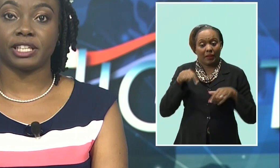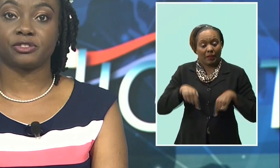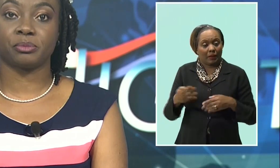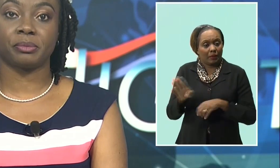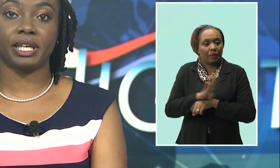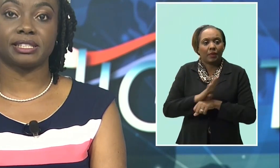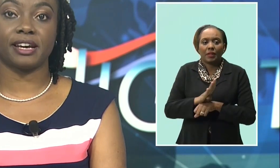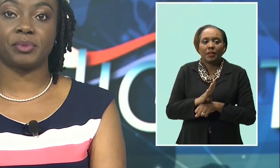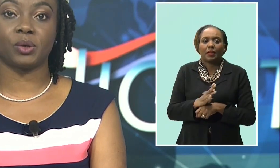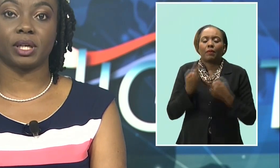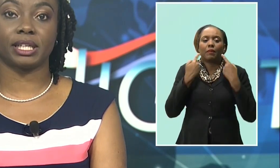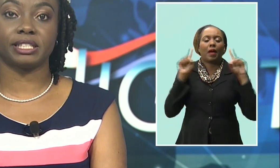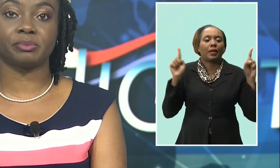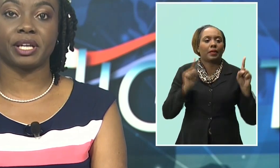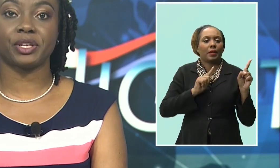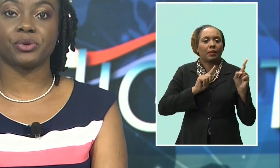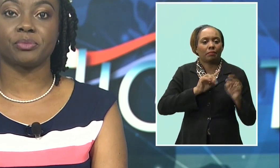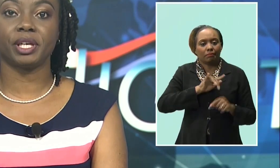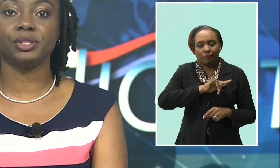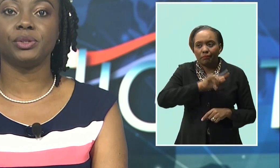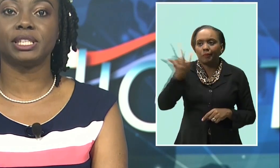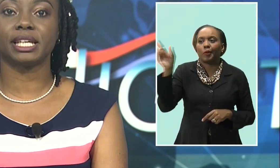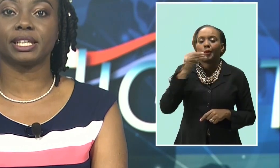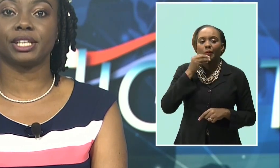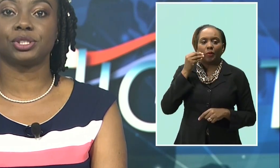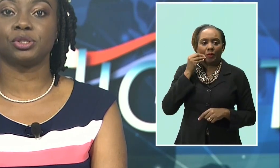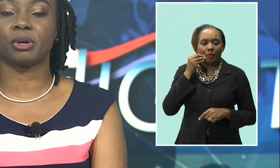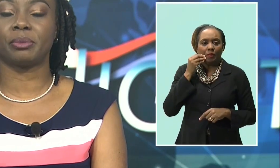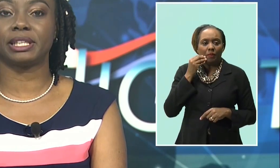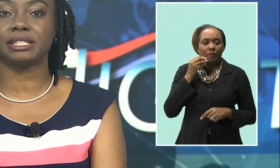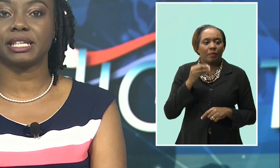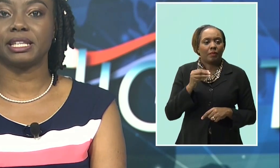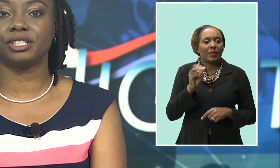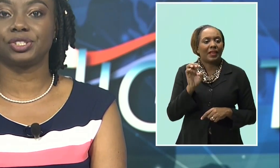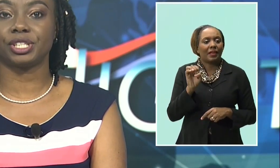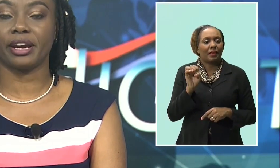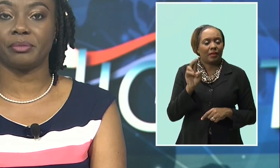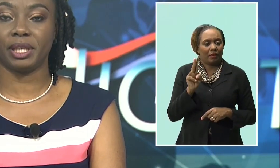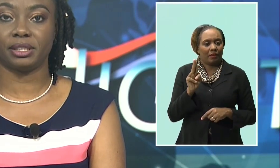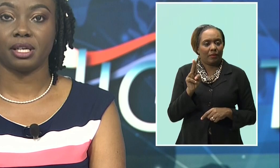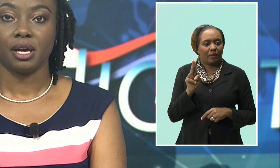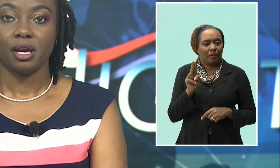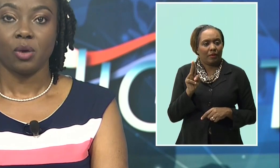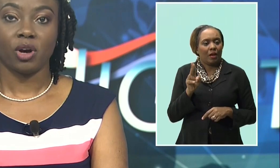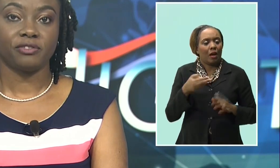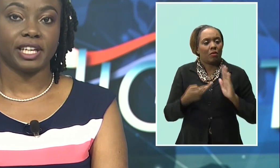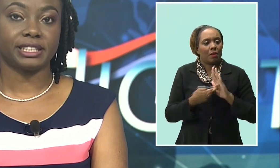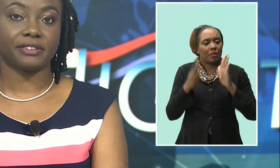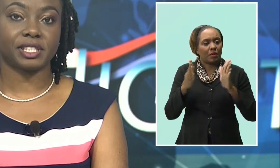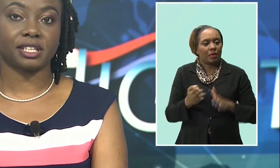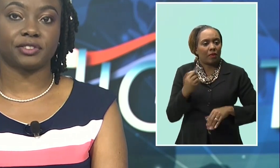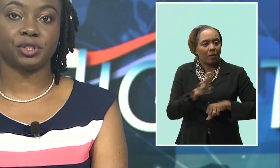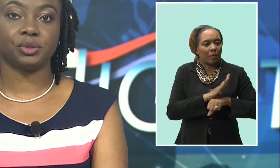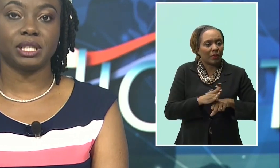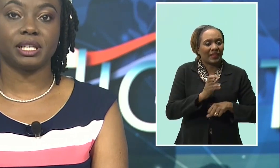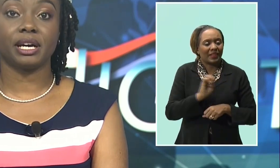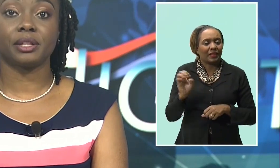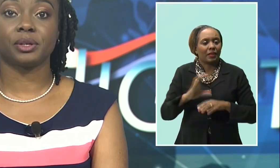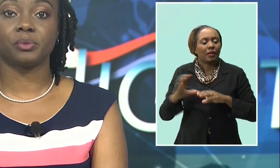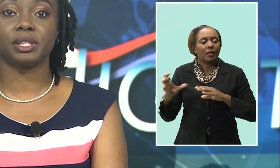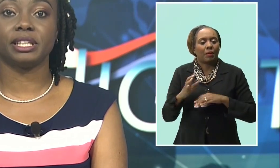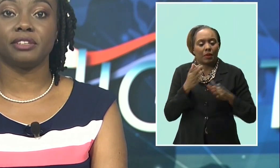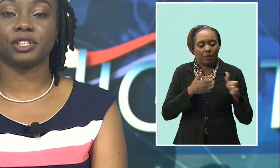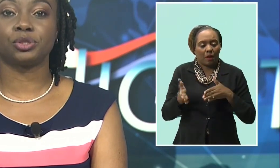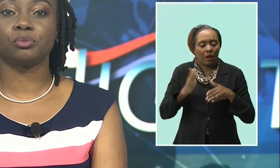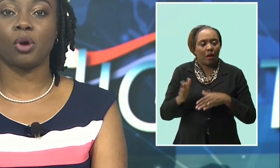special flights from Barbados have been organized by the European Union delegation to Barbados and the Eastern Caribbean. 1 flight left this afternoon and the